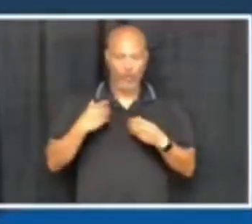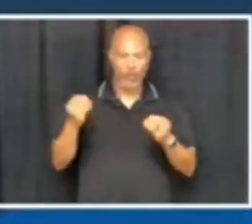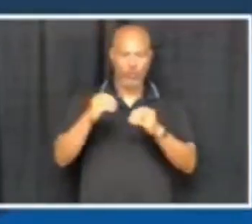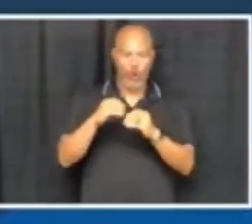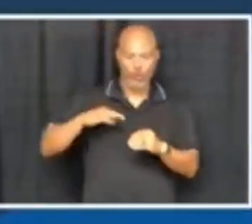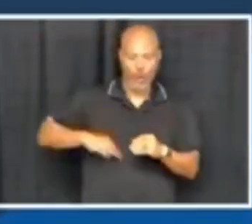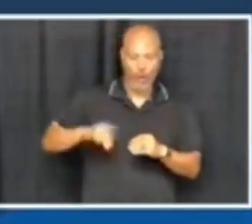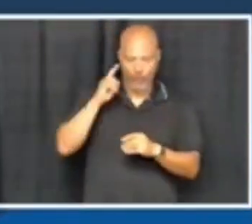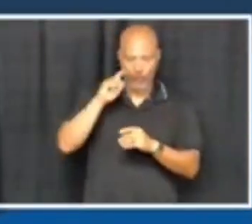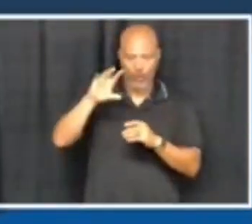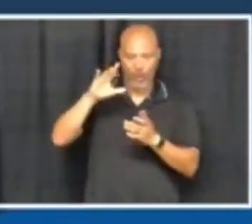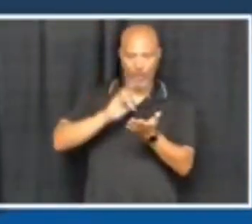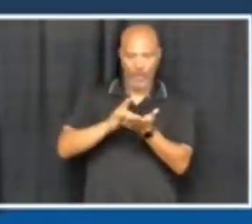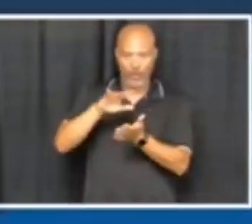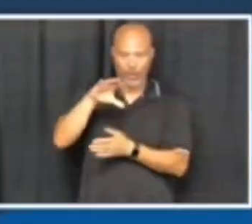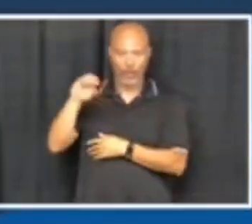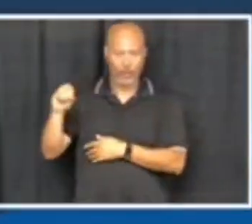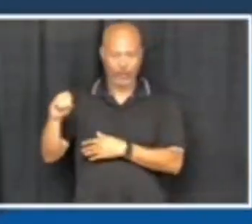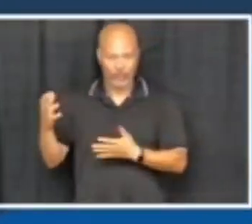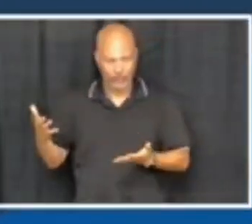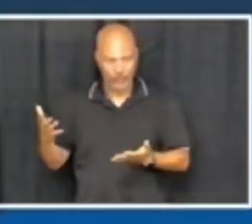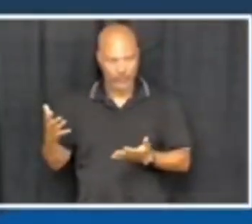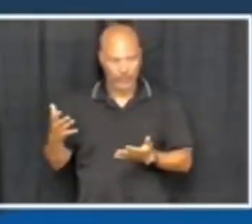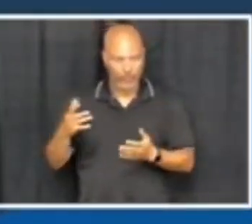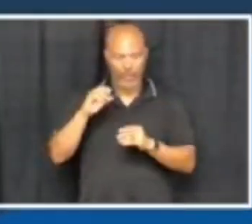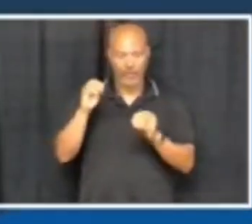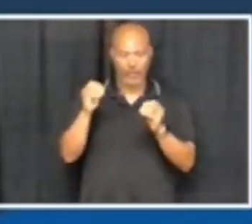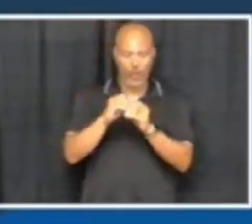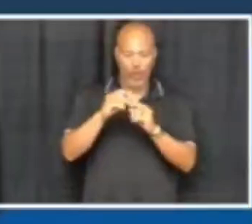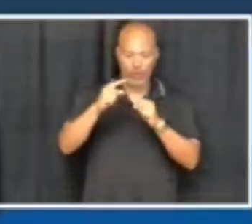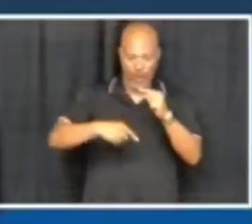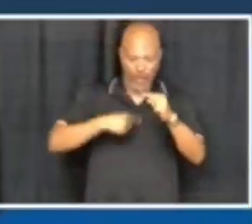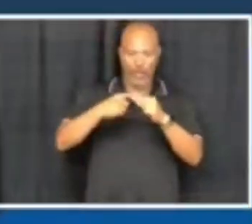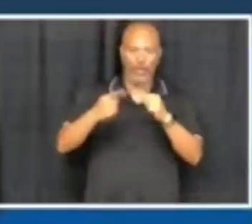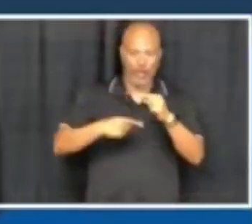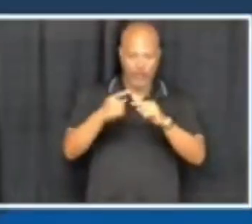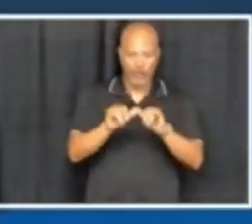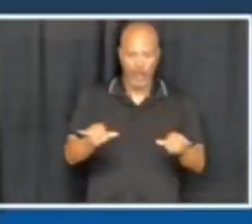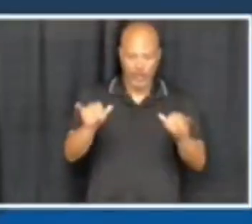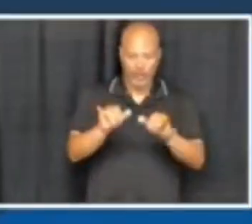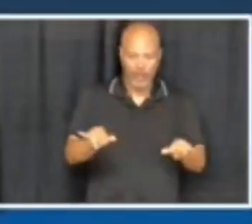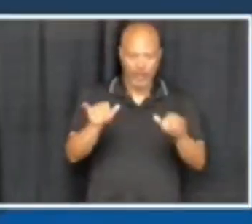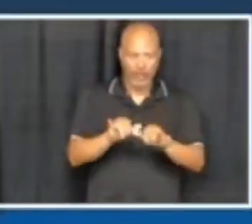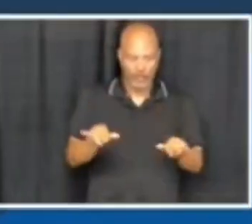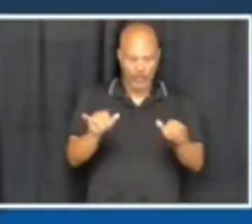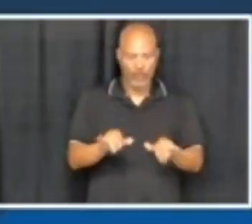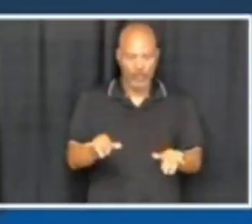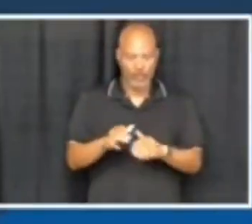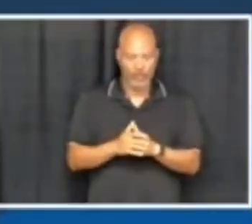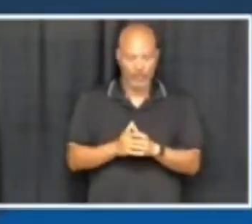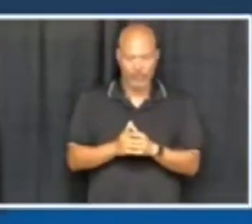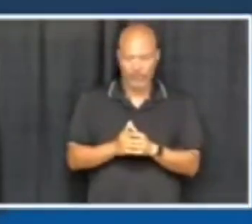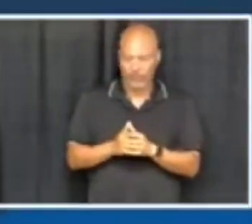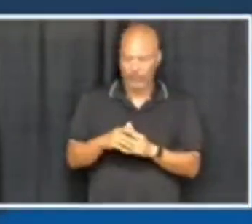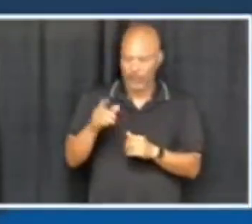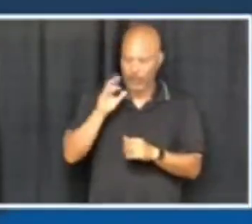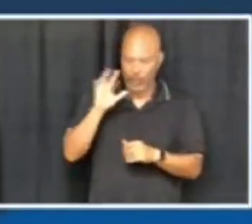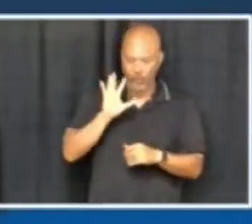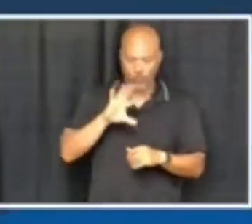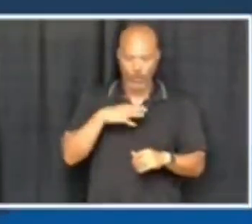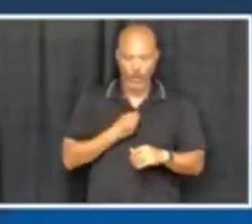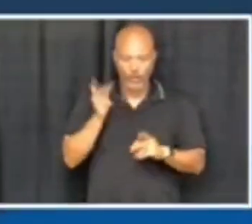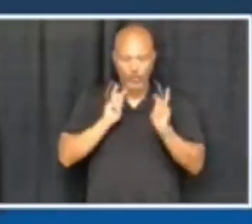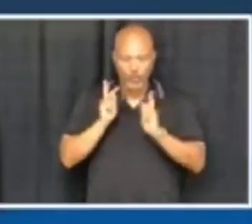more profit. So it's an endless cycle. Typically, like trans people that are on